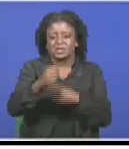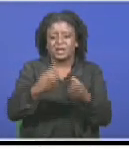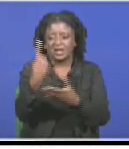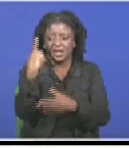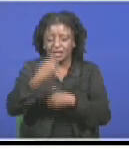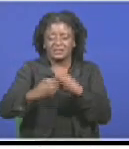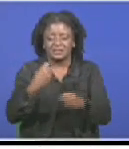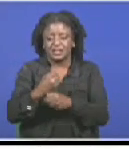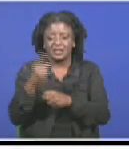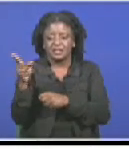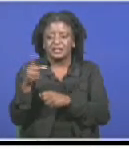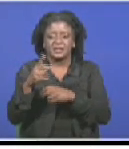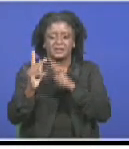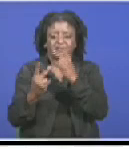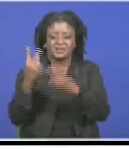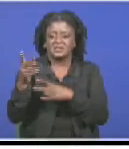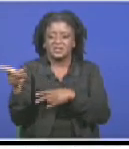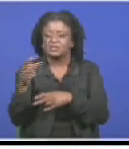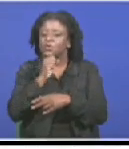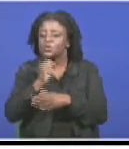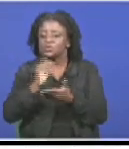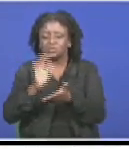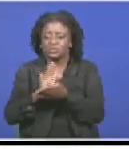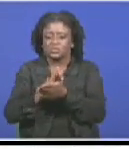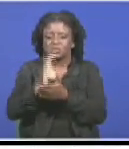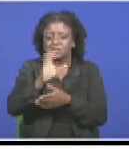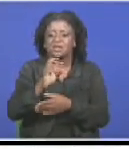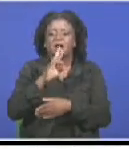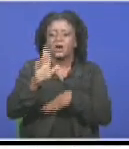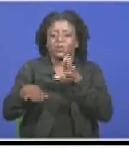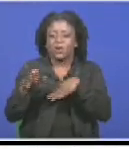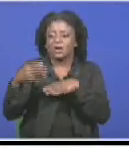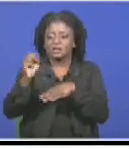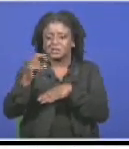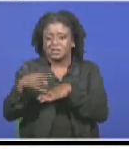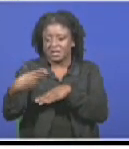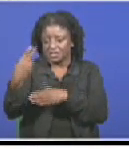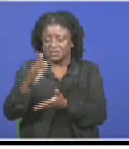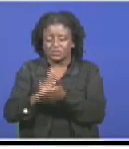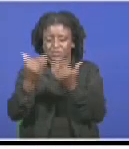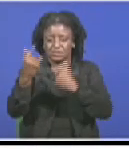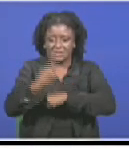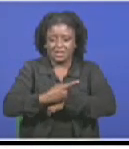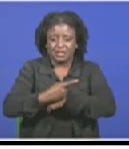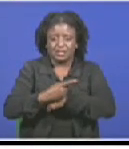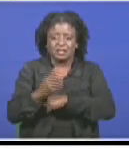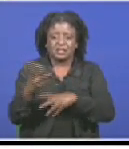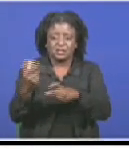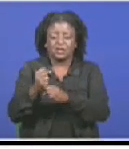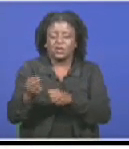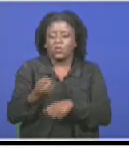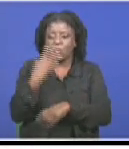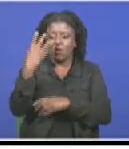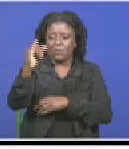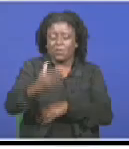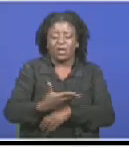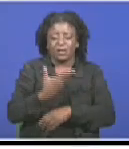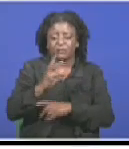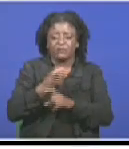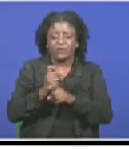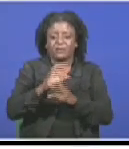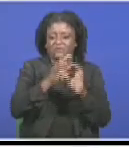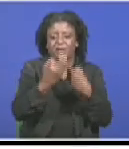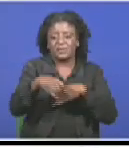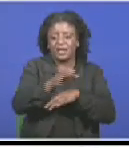Minister visited his alma mater, C.R. Walker Senior High School. Today, the Prime Minister received a warm welcome from family island students in